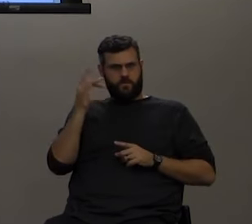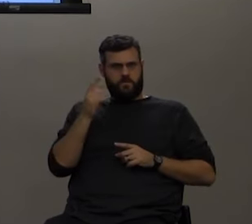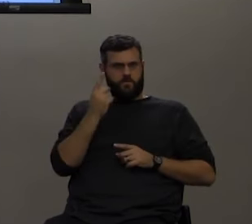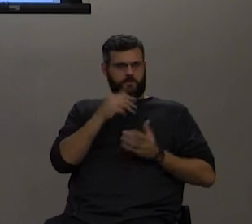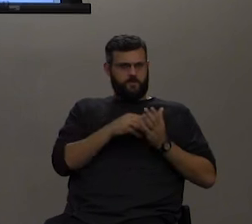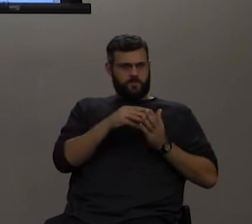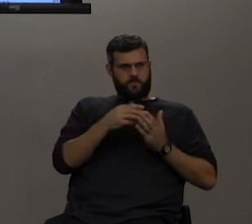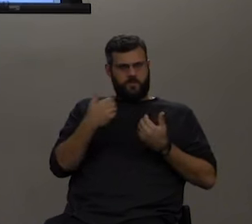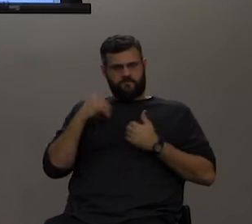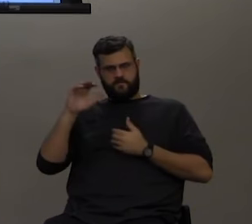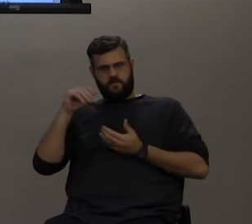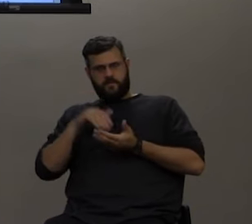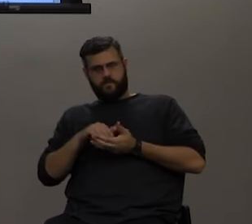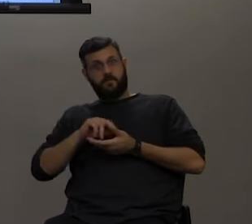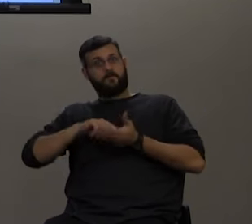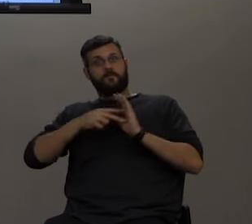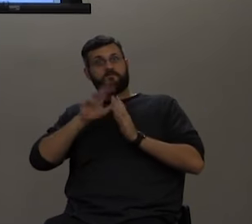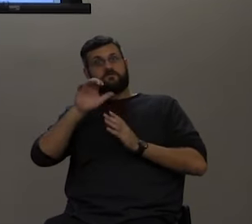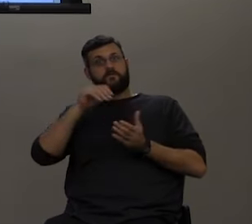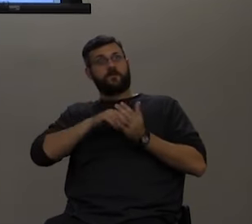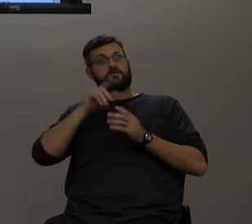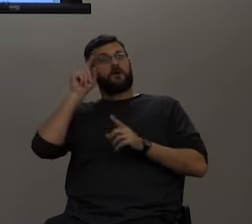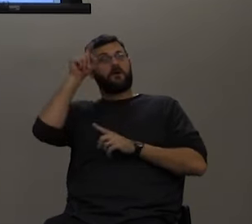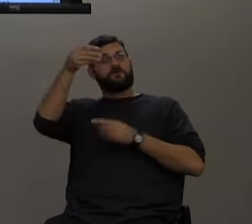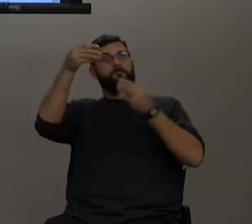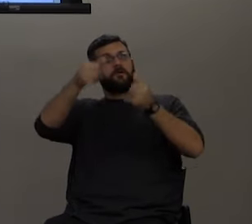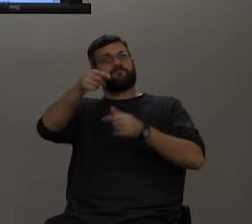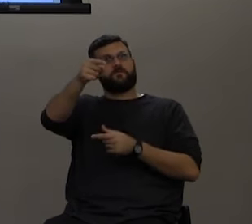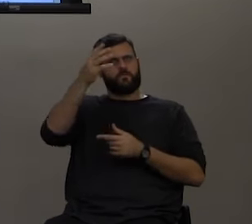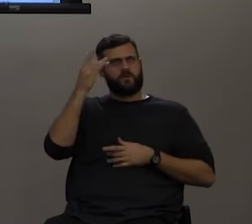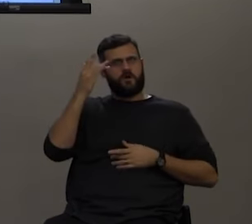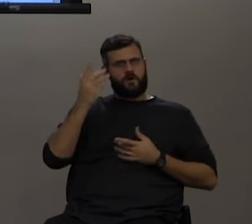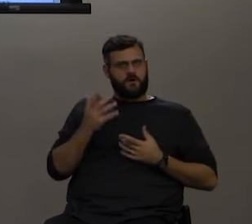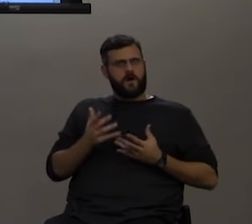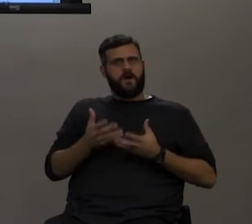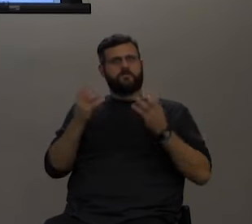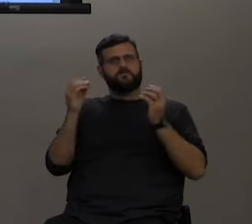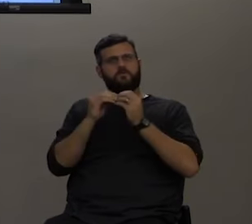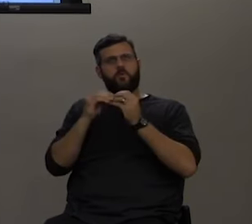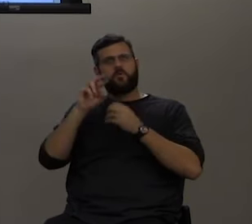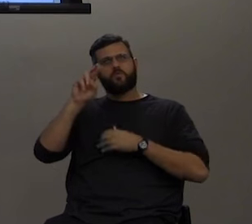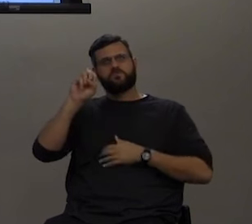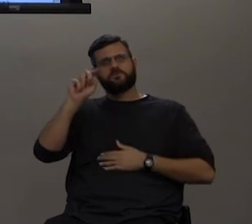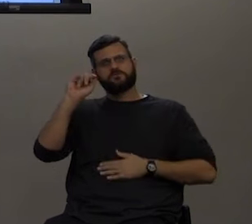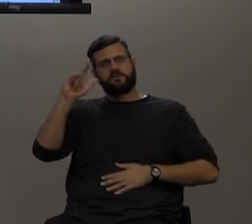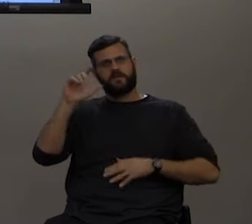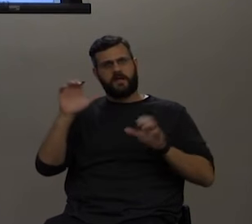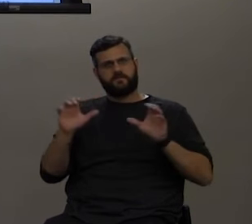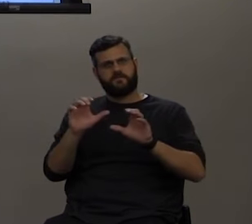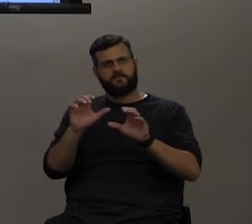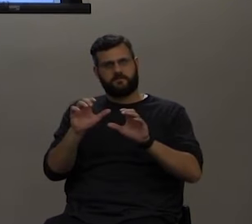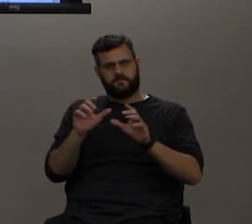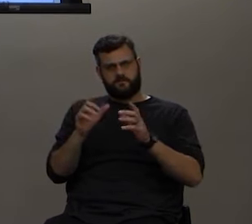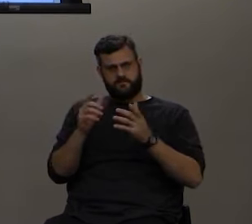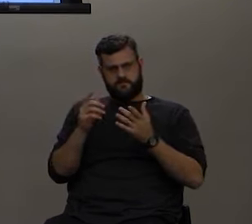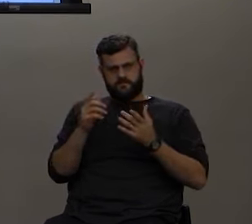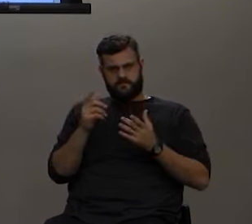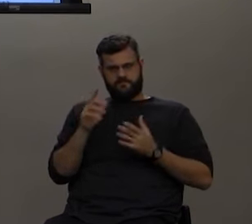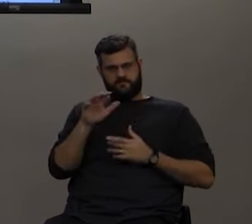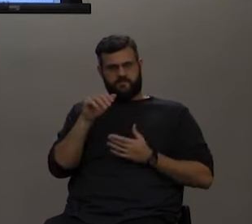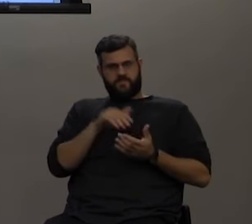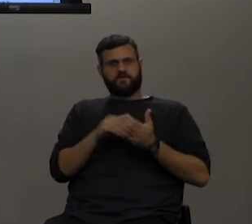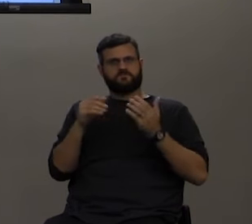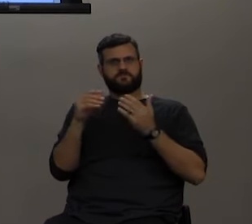we take that and translate back to, okay, how much additional retail activity could be supported by the